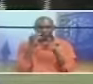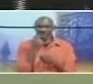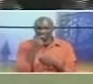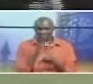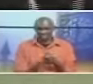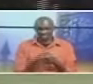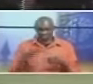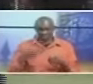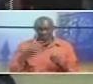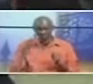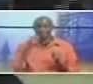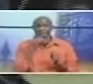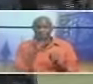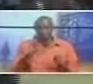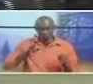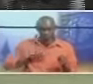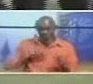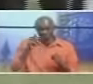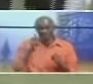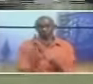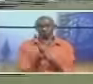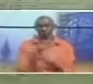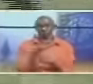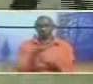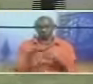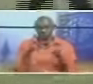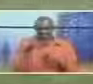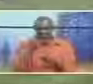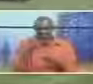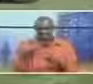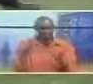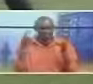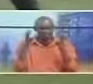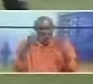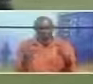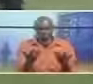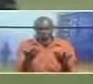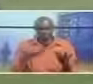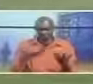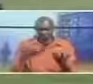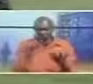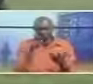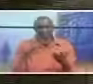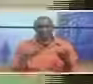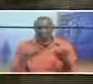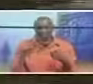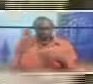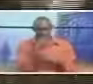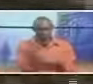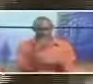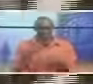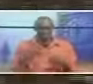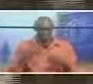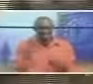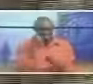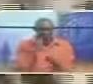Uniformed servicemen and women at their best. But for this kind of celebrations to be marked in splendor, a lot of